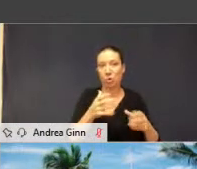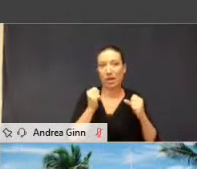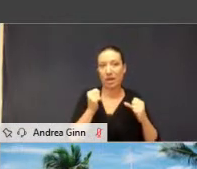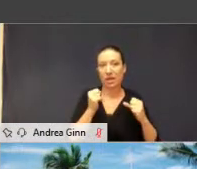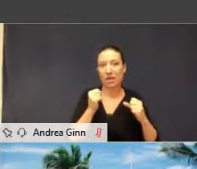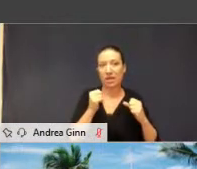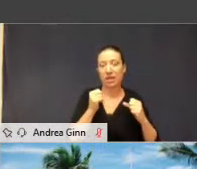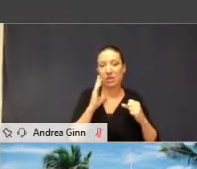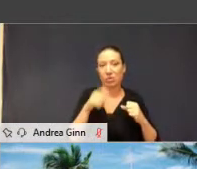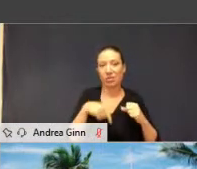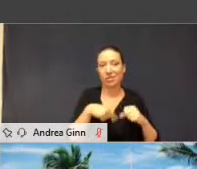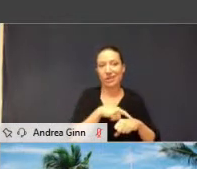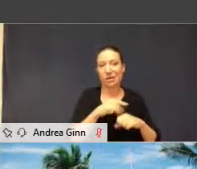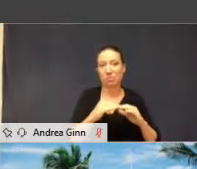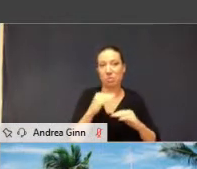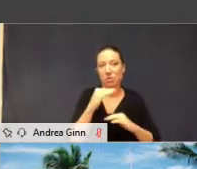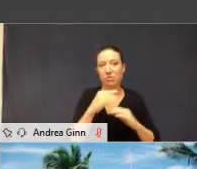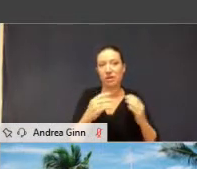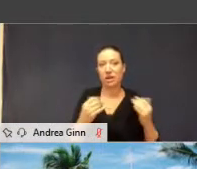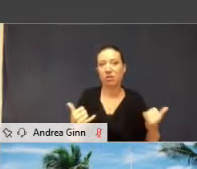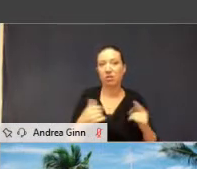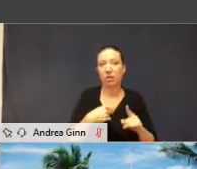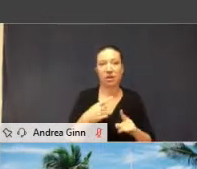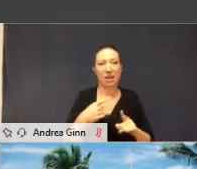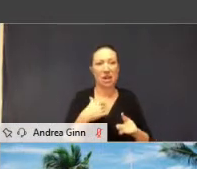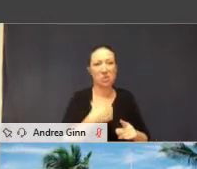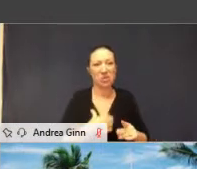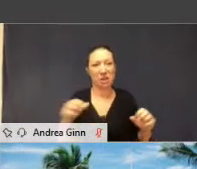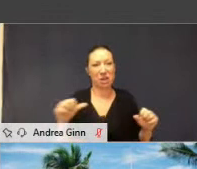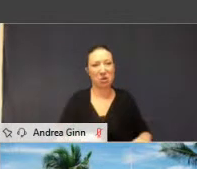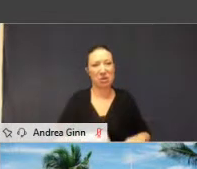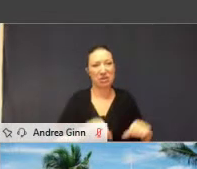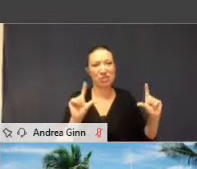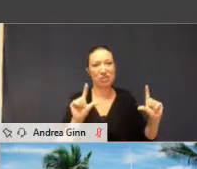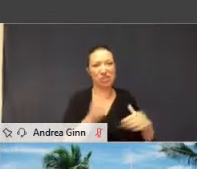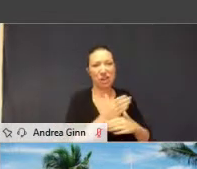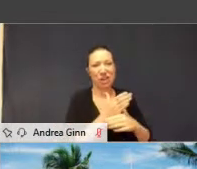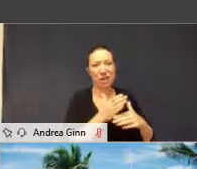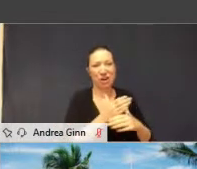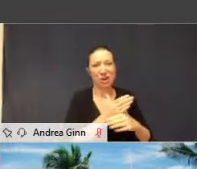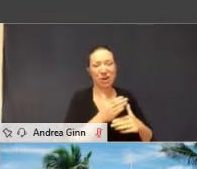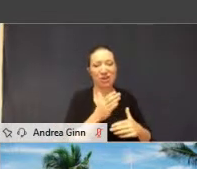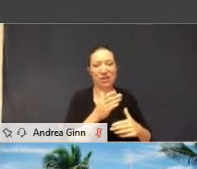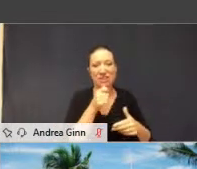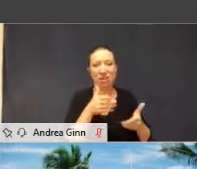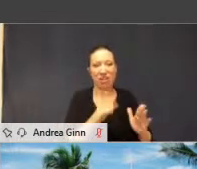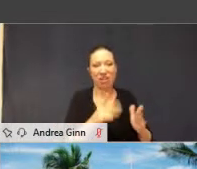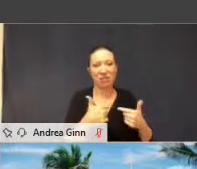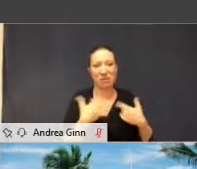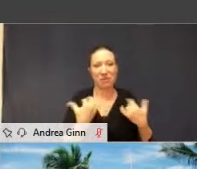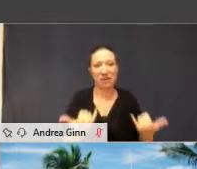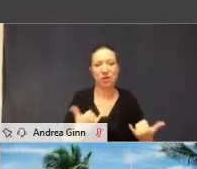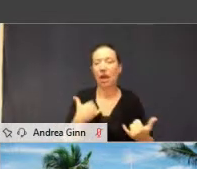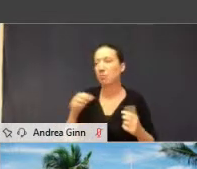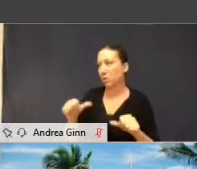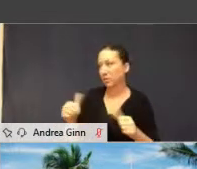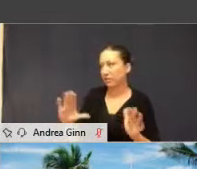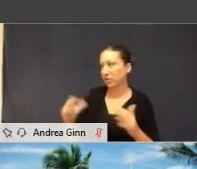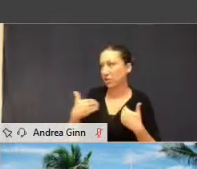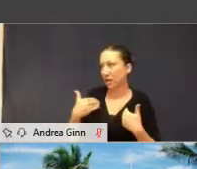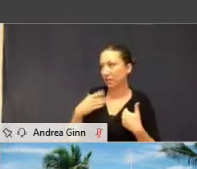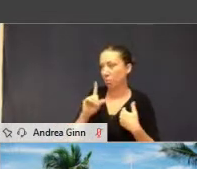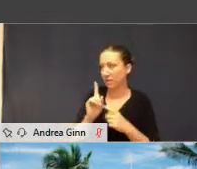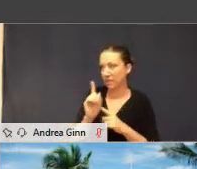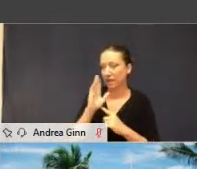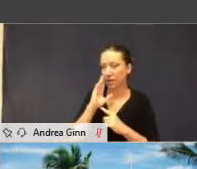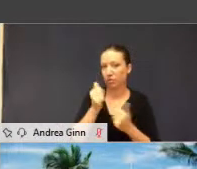not letting me share the content right now. But okay. I probably have the presentation too, so give me 1 second. Pull it